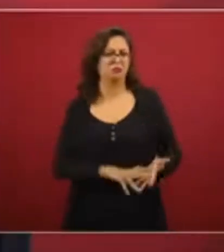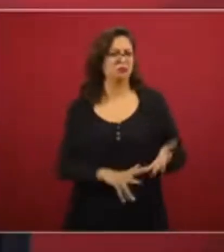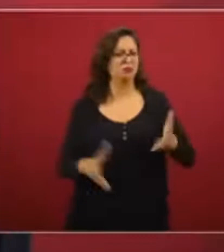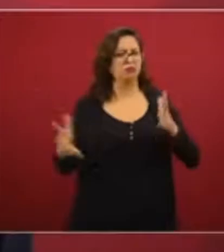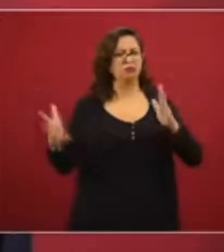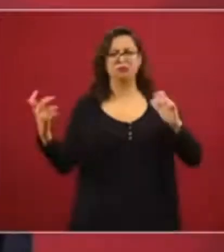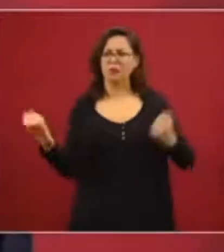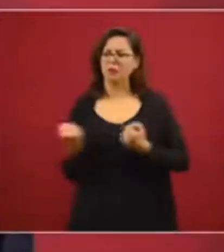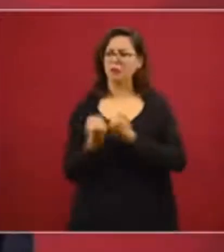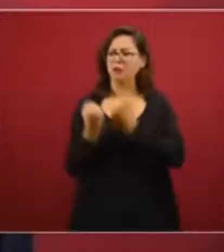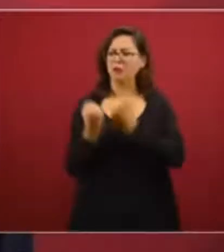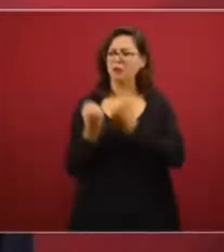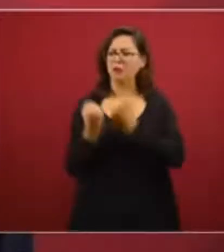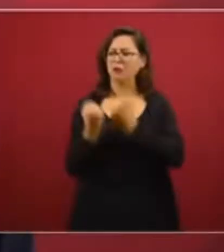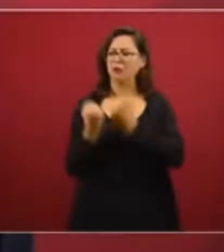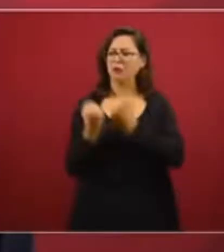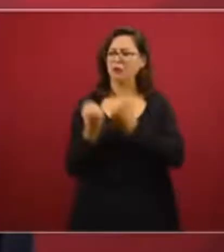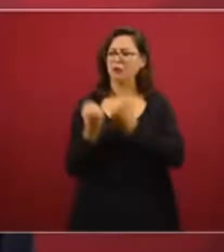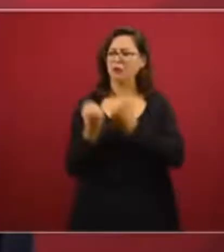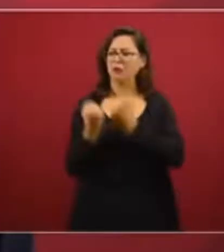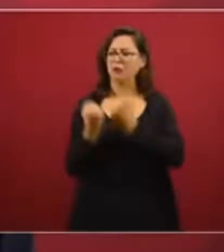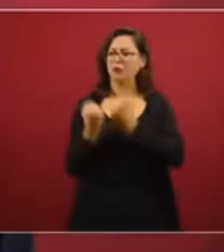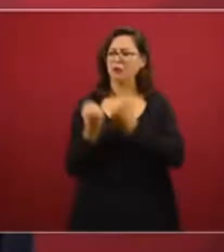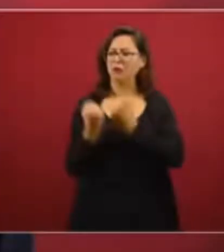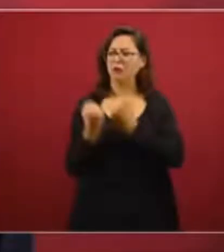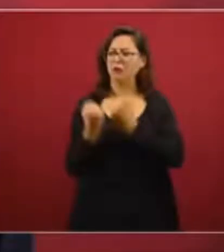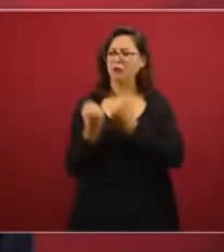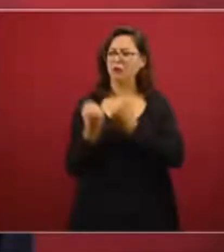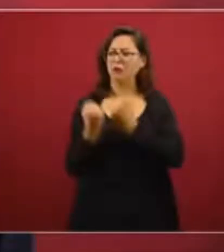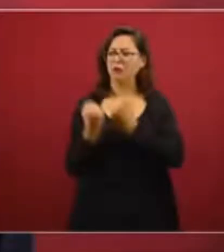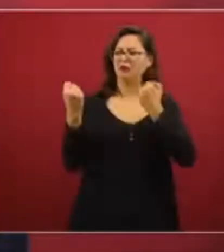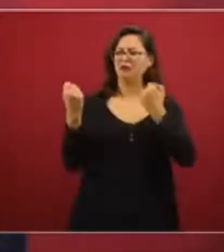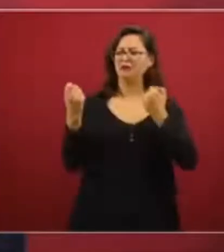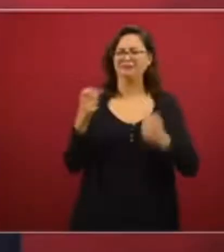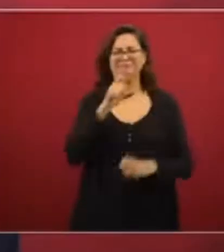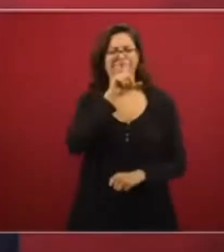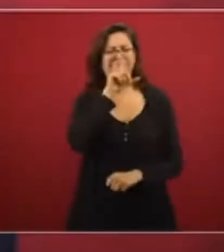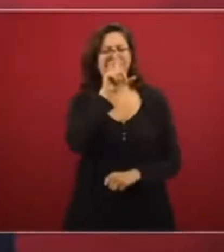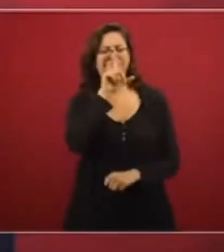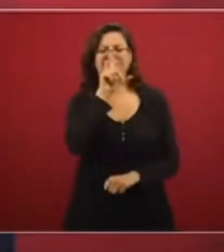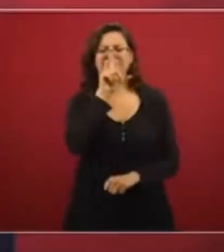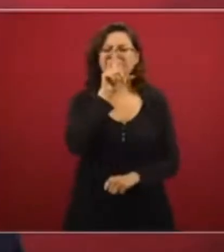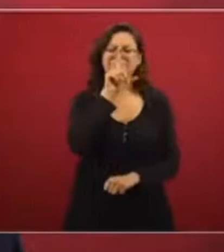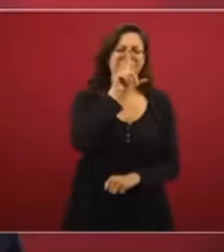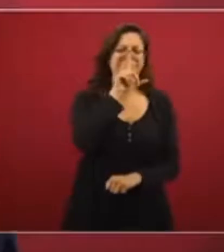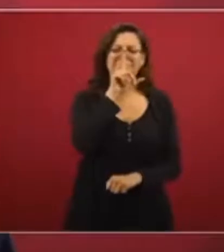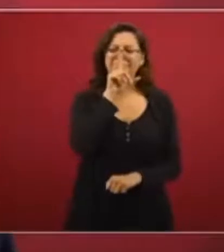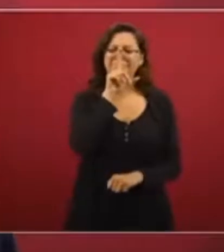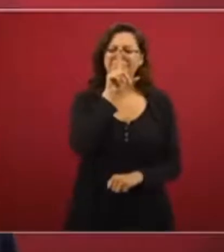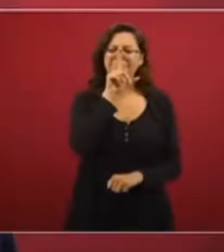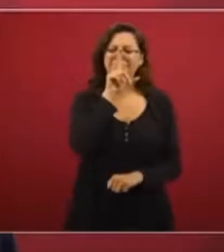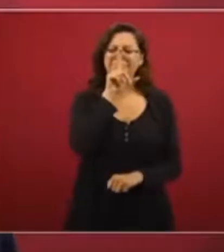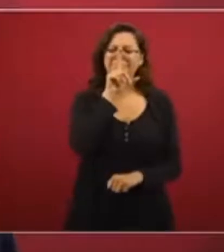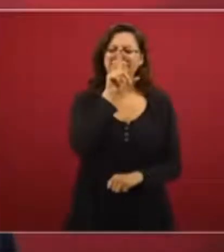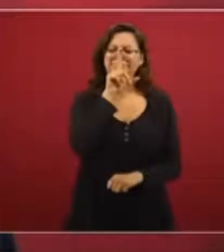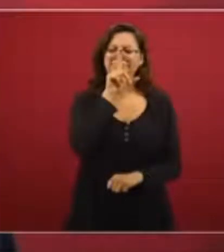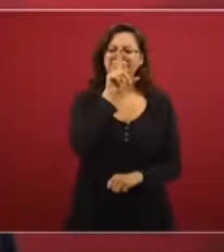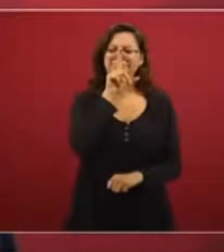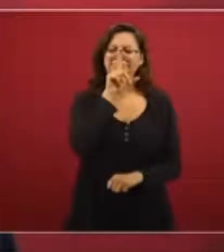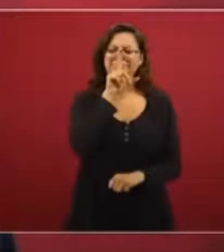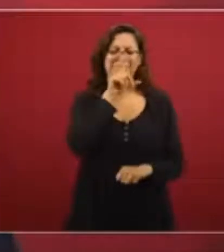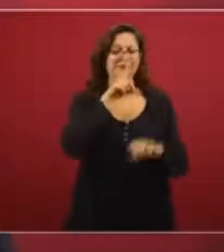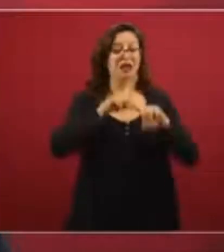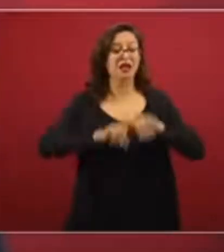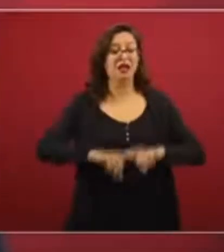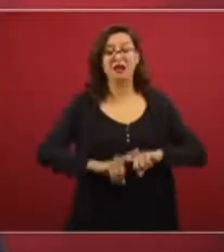de confrontación. with confrontations. Al contrario, On the